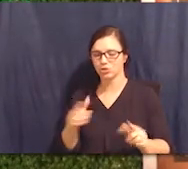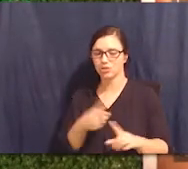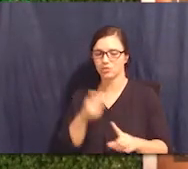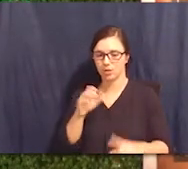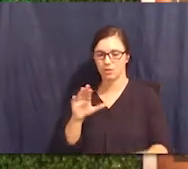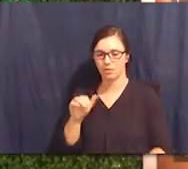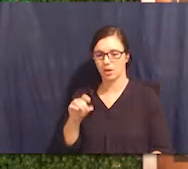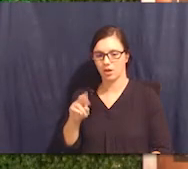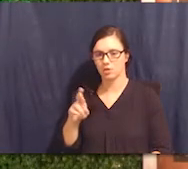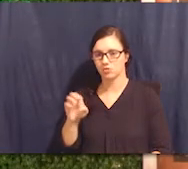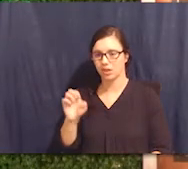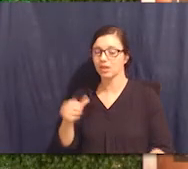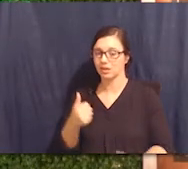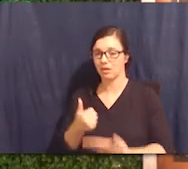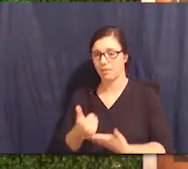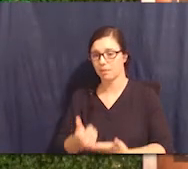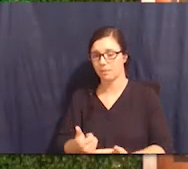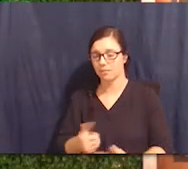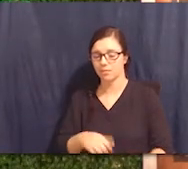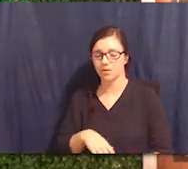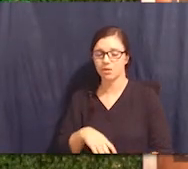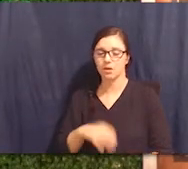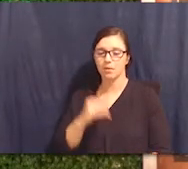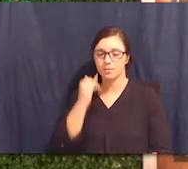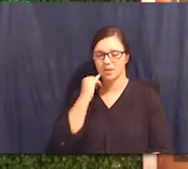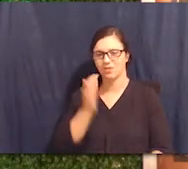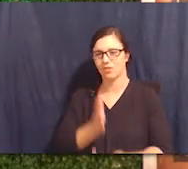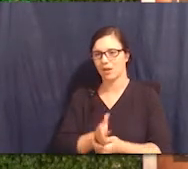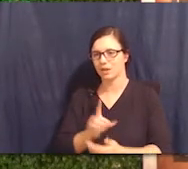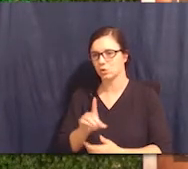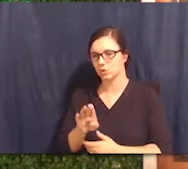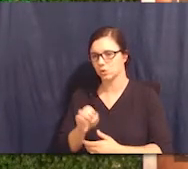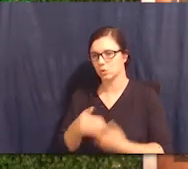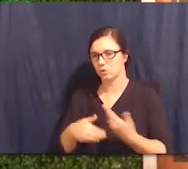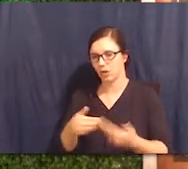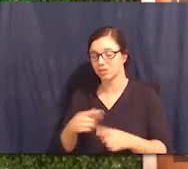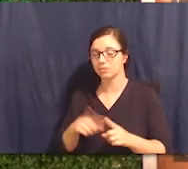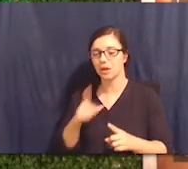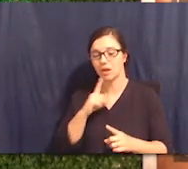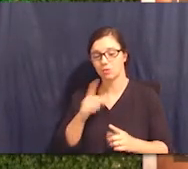us from CADRE that can be of assistance to you if you're filing a due process. But